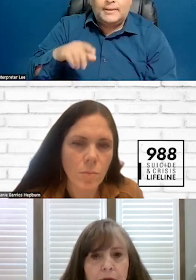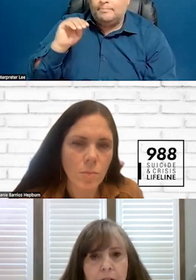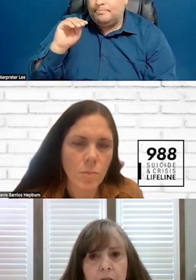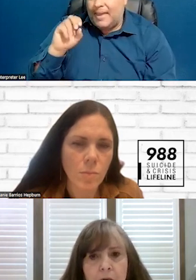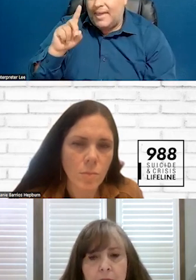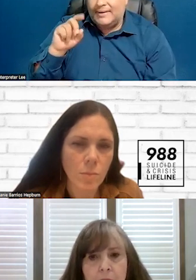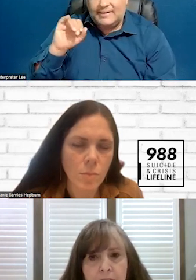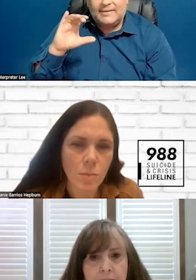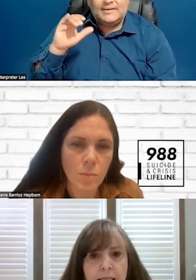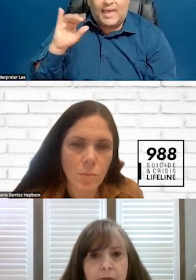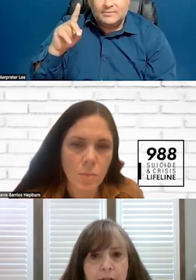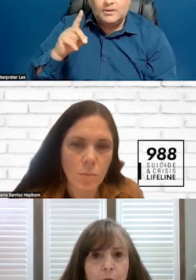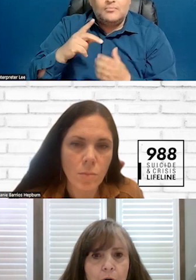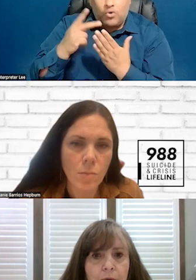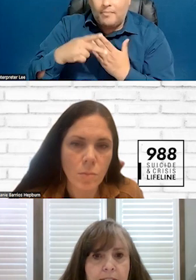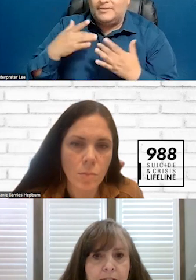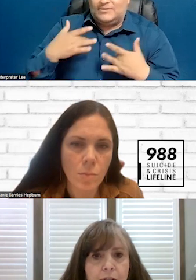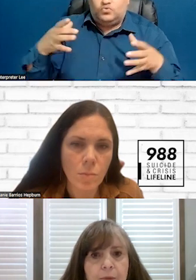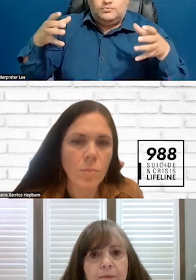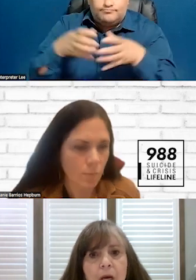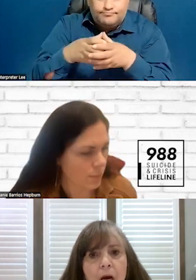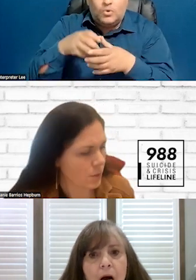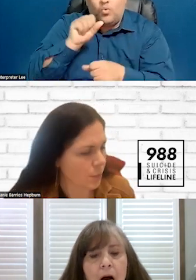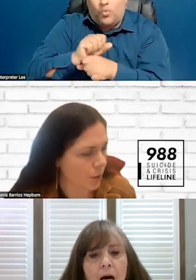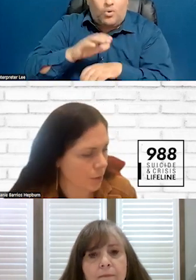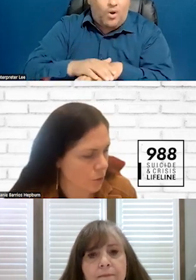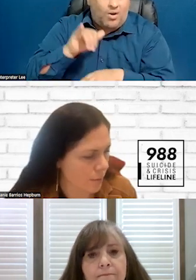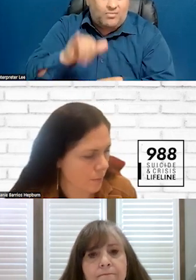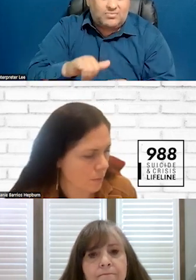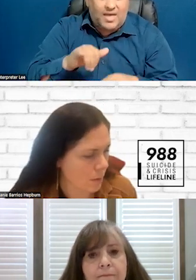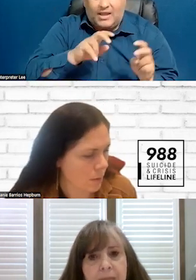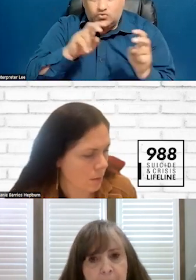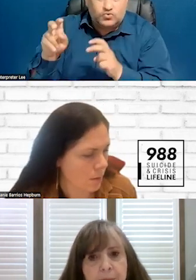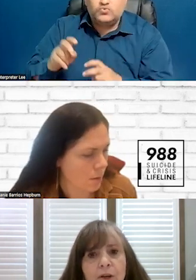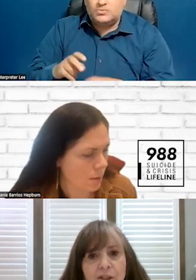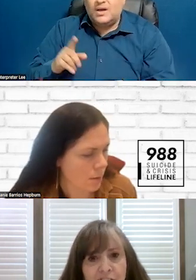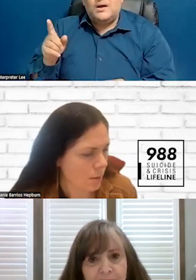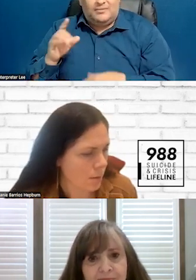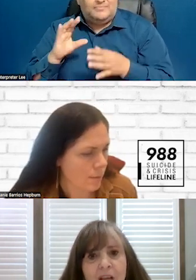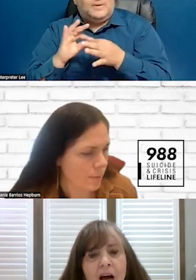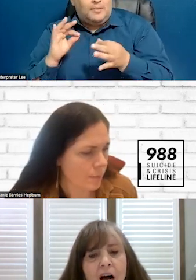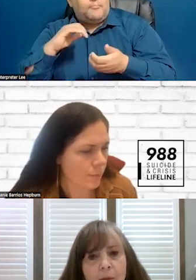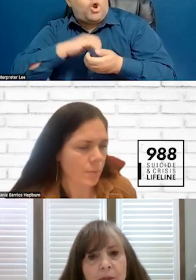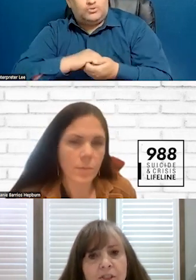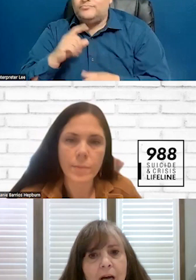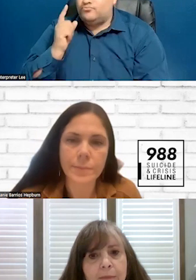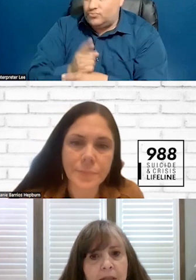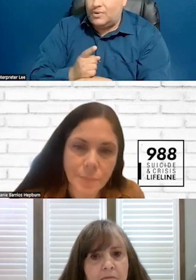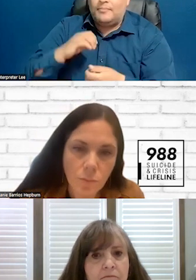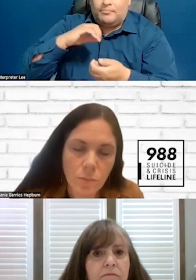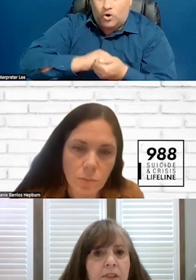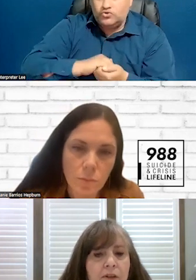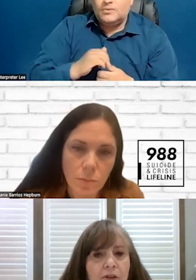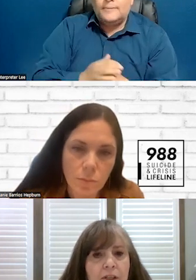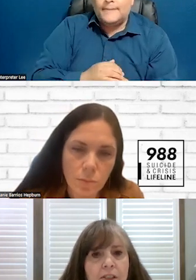that usually get together to work on this issue. So partnership. Yep, partnership. They're